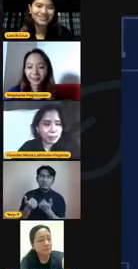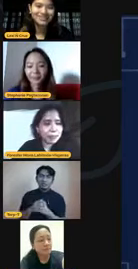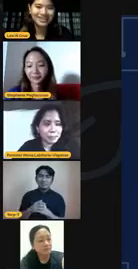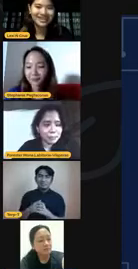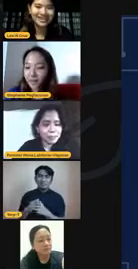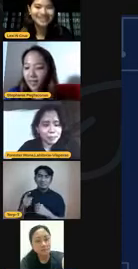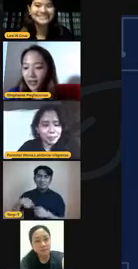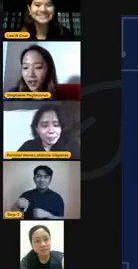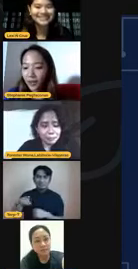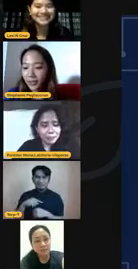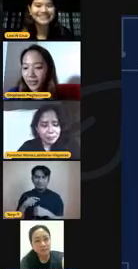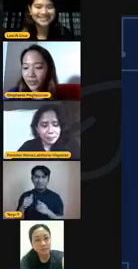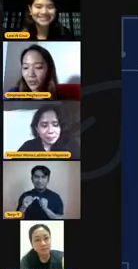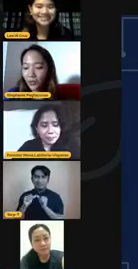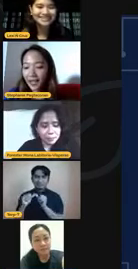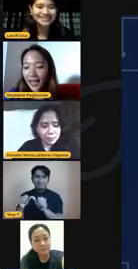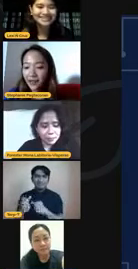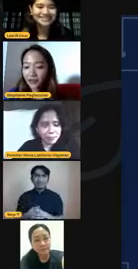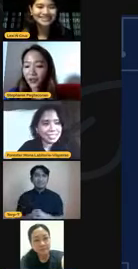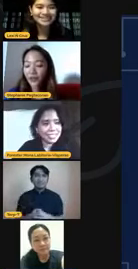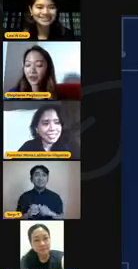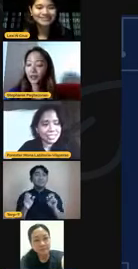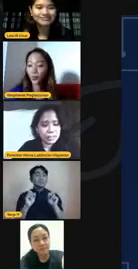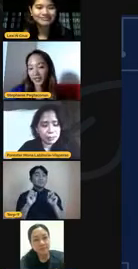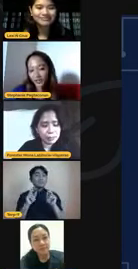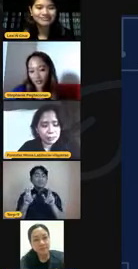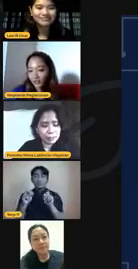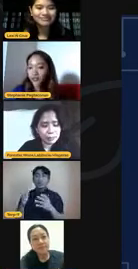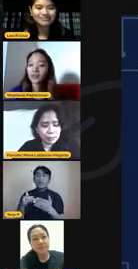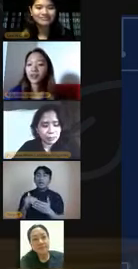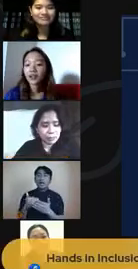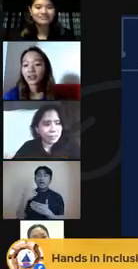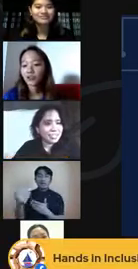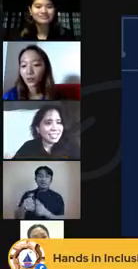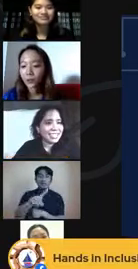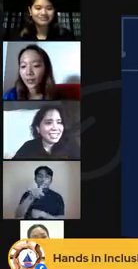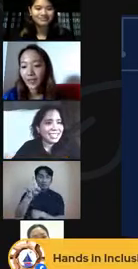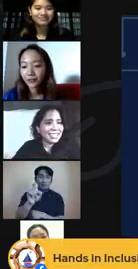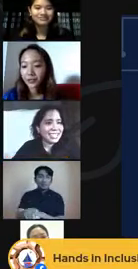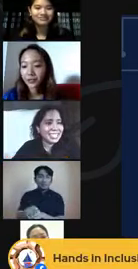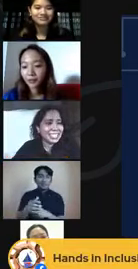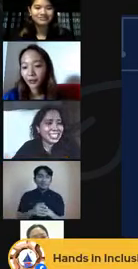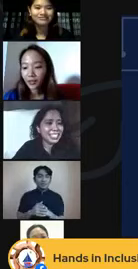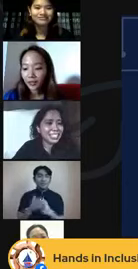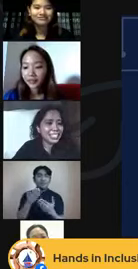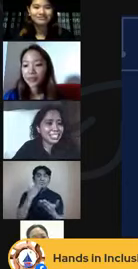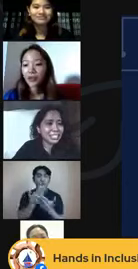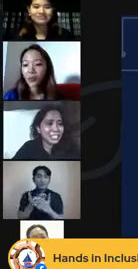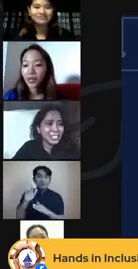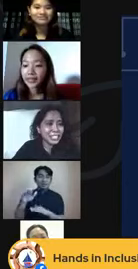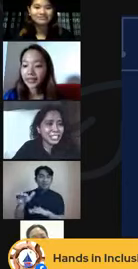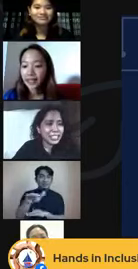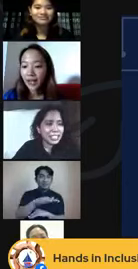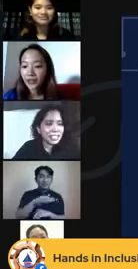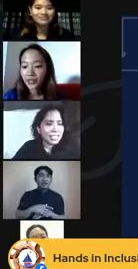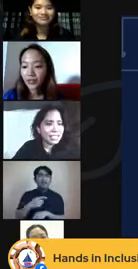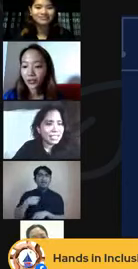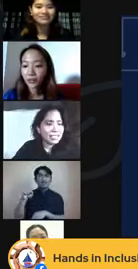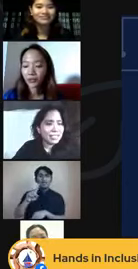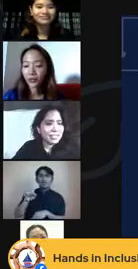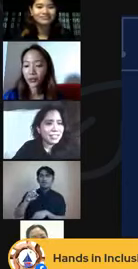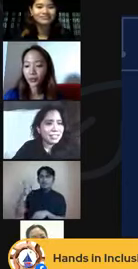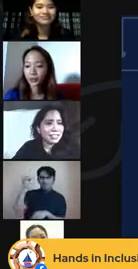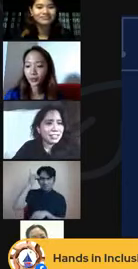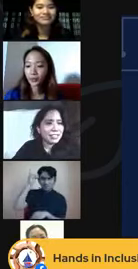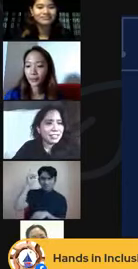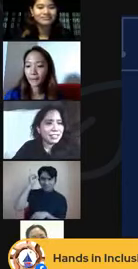Right. Okay, so we have another question. So, good afternoon, po. What is Down